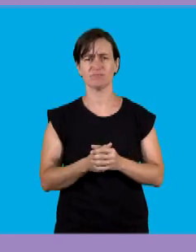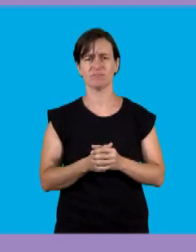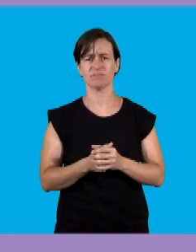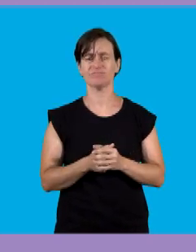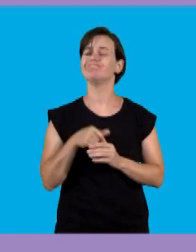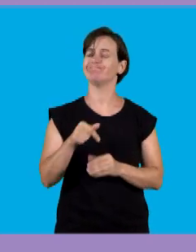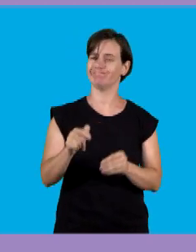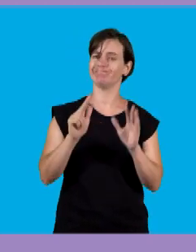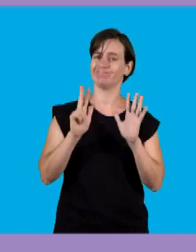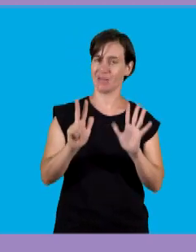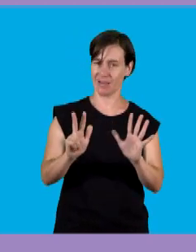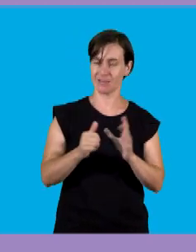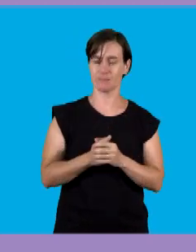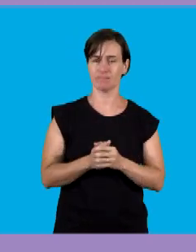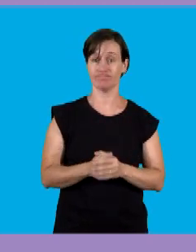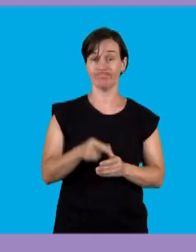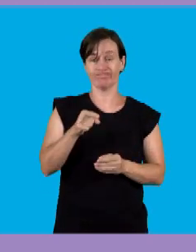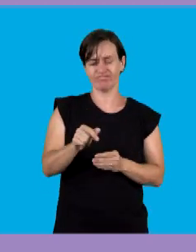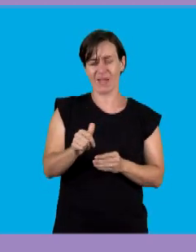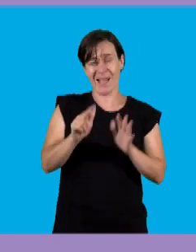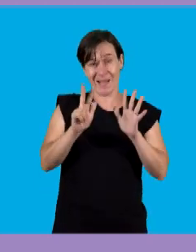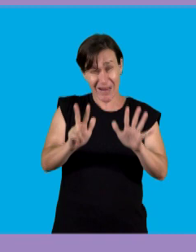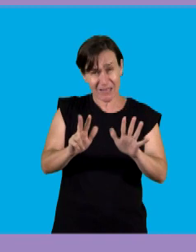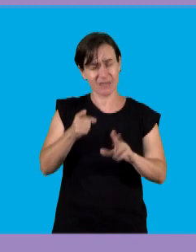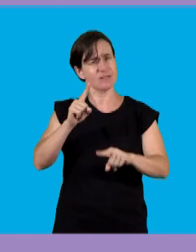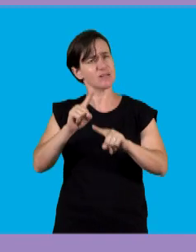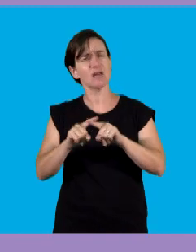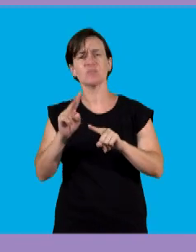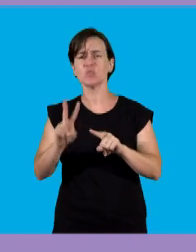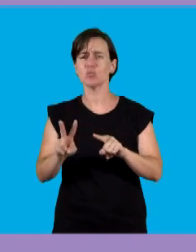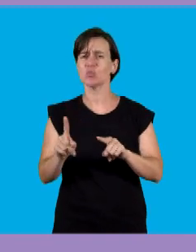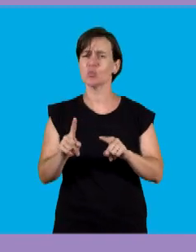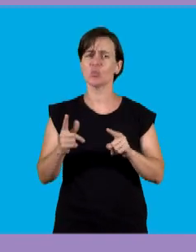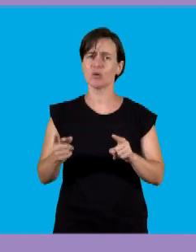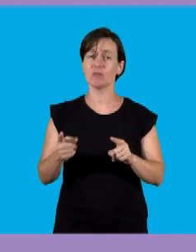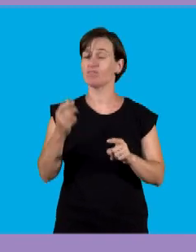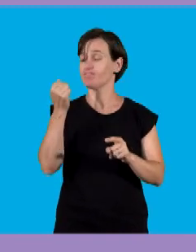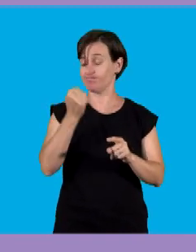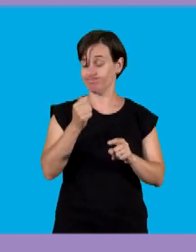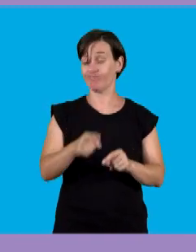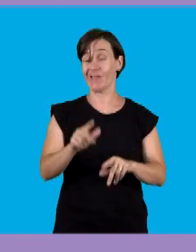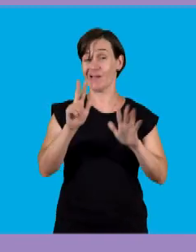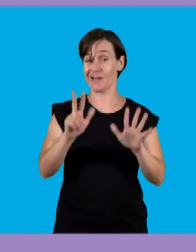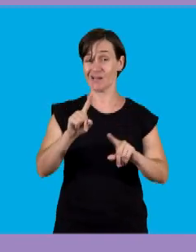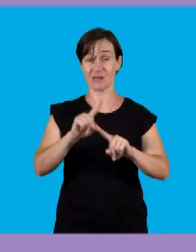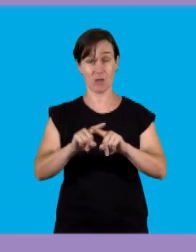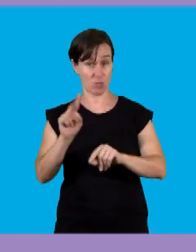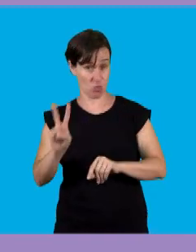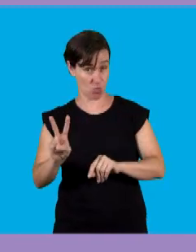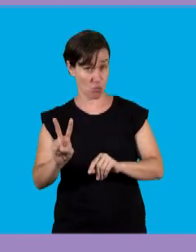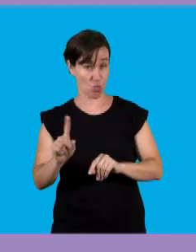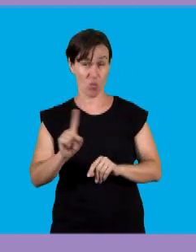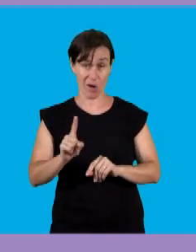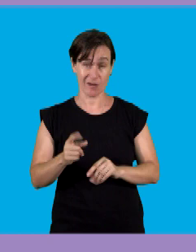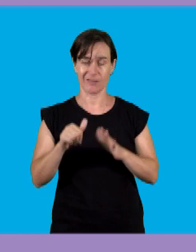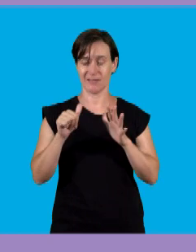is going to give us there an 8. And when we take that 2 and we the 8 and we multiply it by 2,